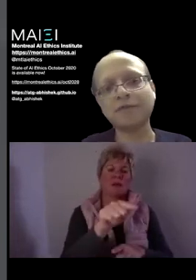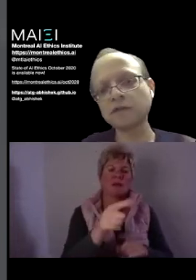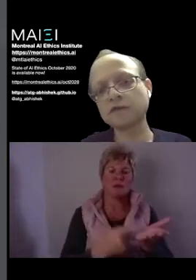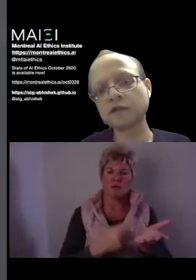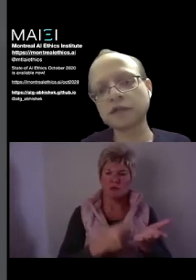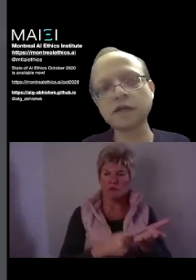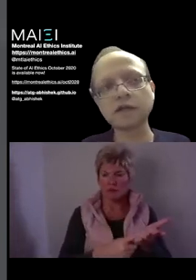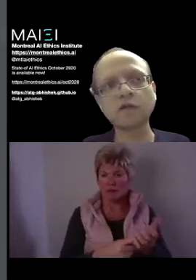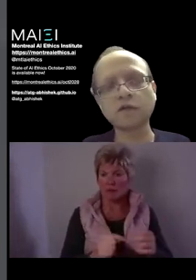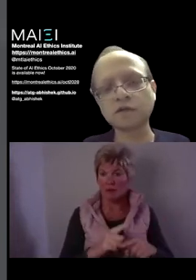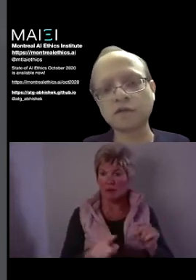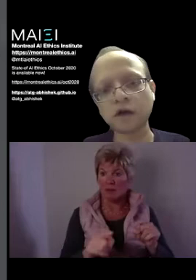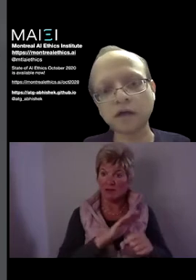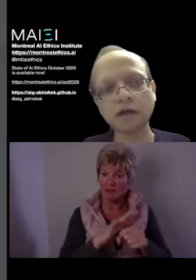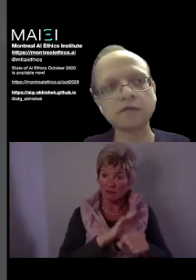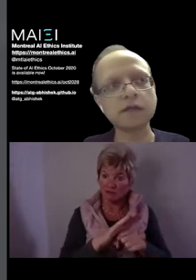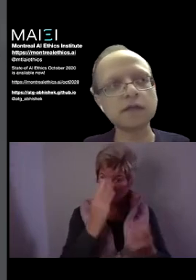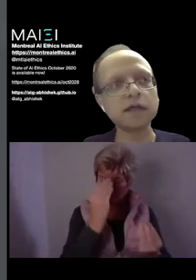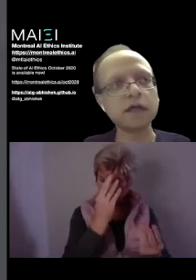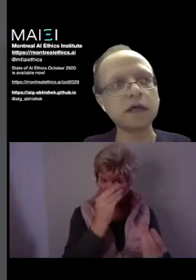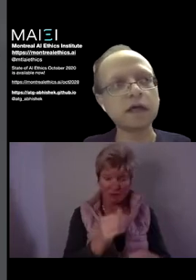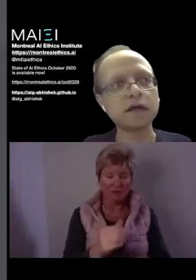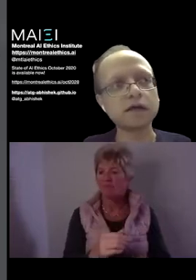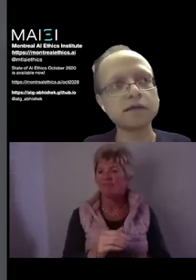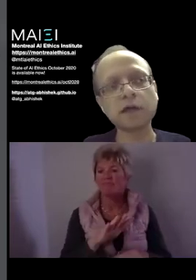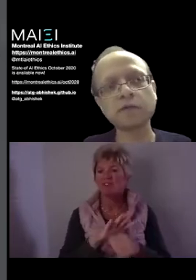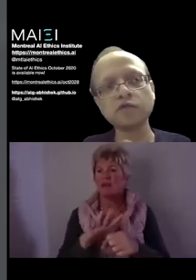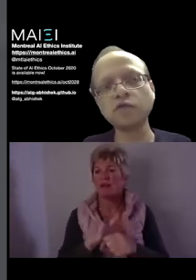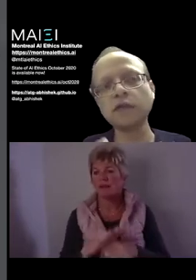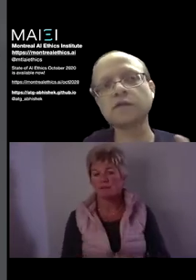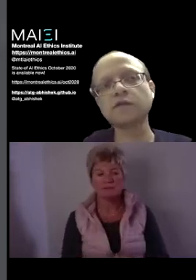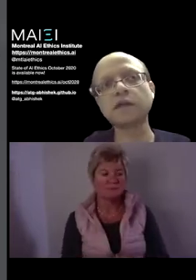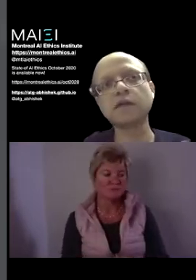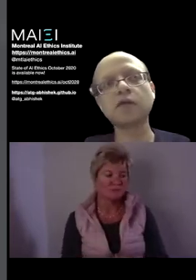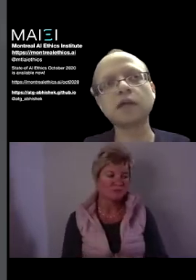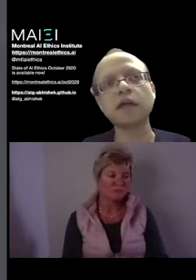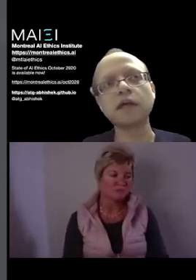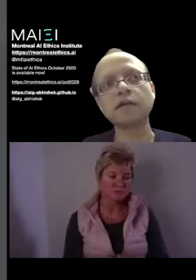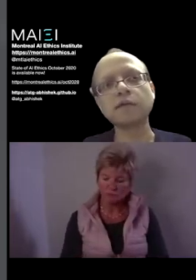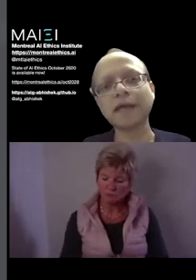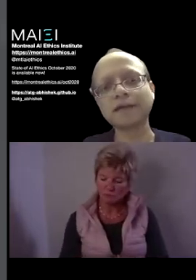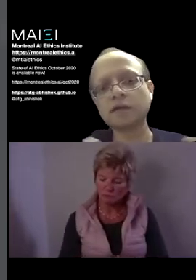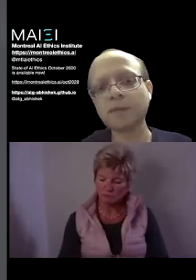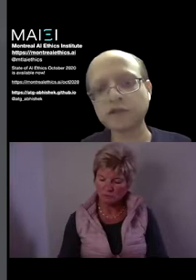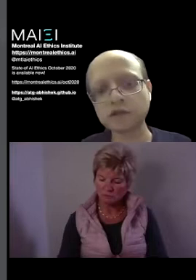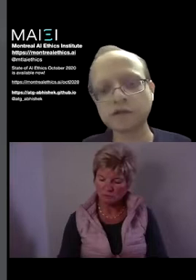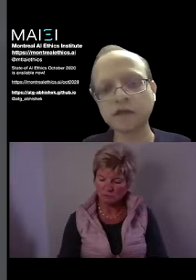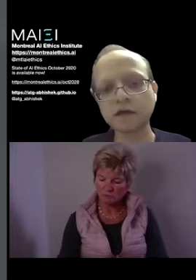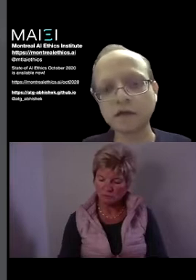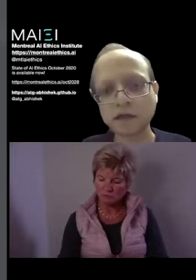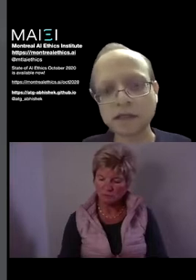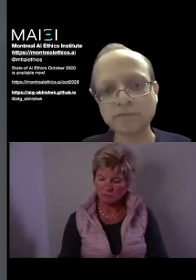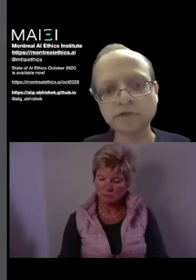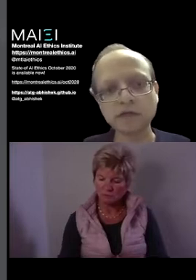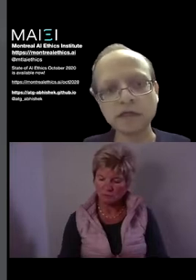just having sufficient data is also not enough. It sometimes you do need to think about some of the extra dimensions that